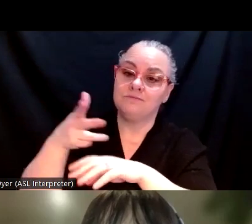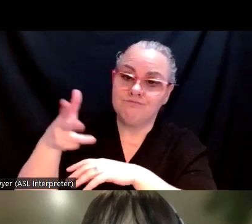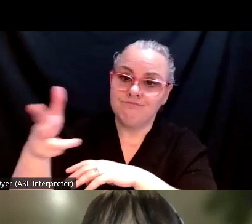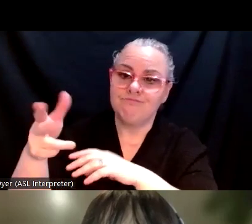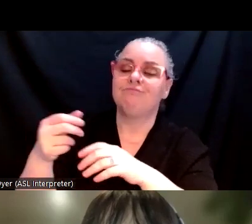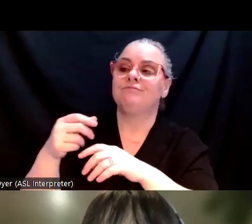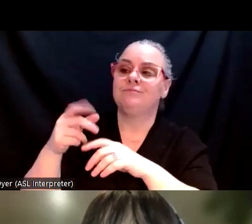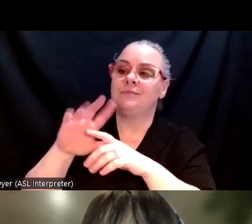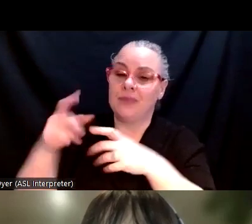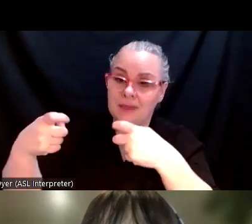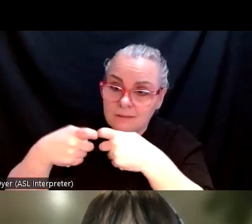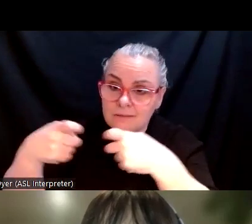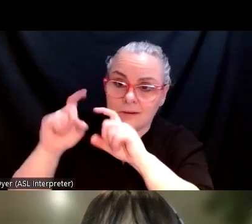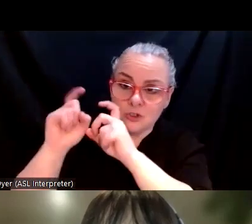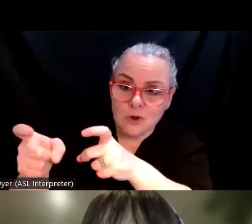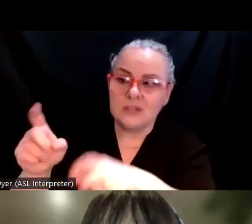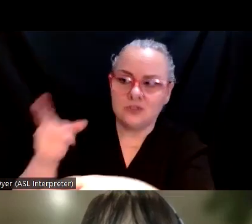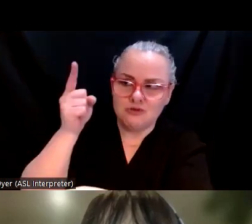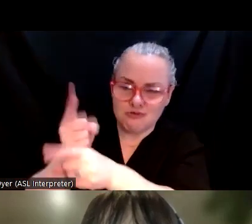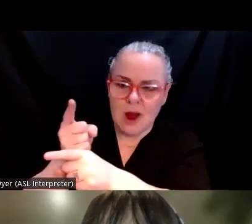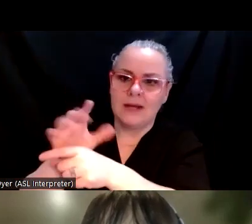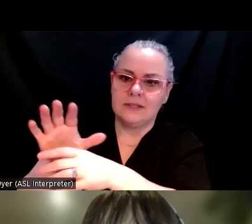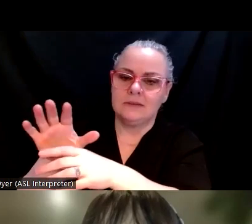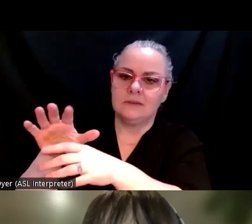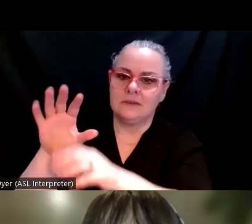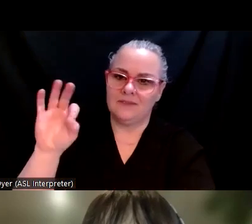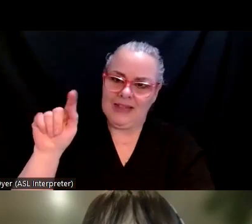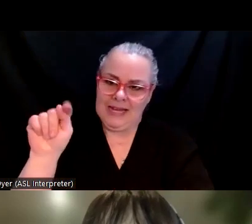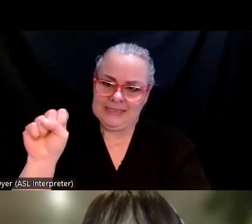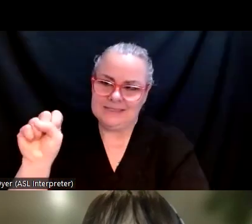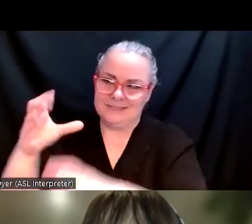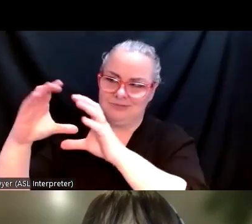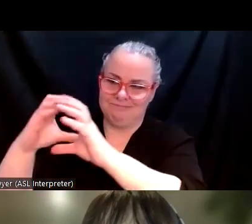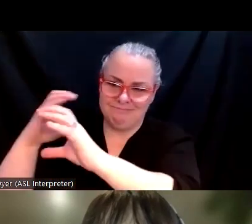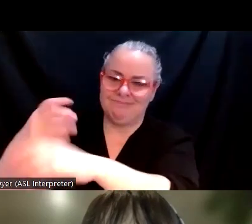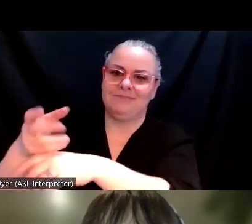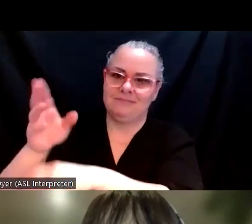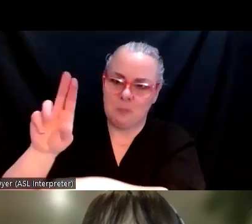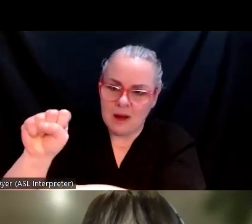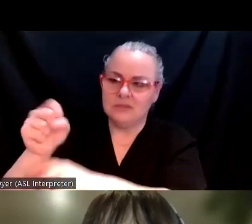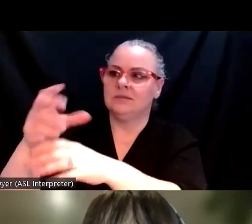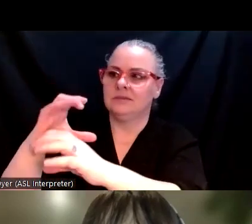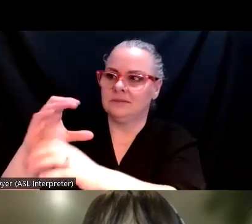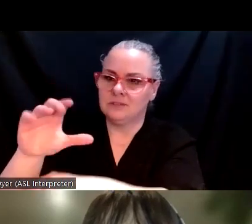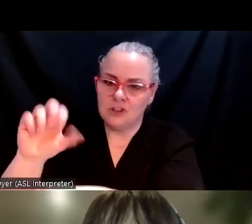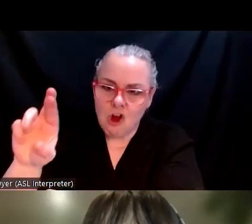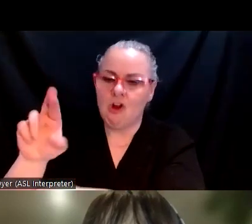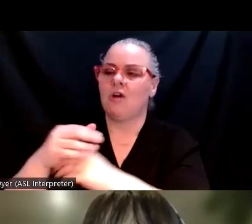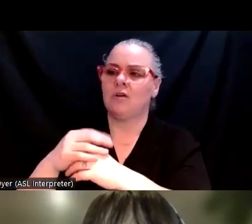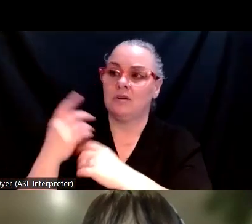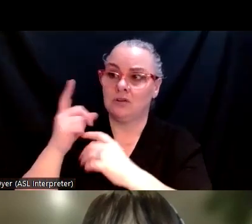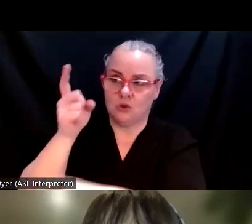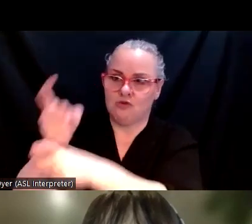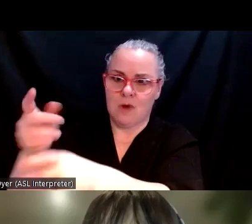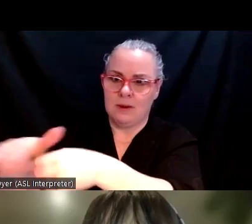the electrification grants are going to the right fleets that are going to the right places. And I wondered whether